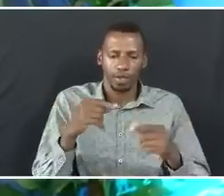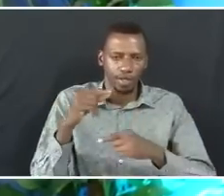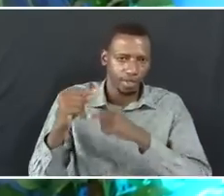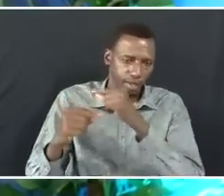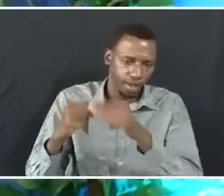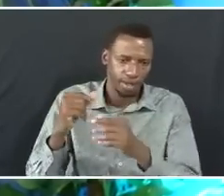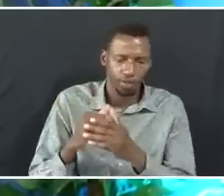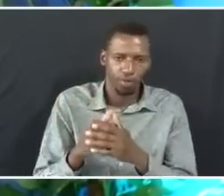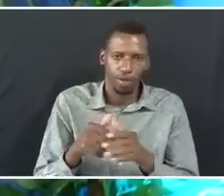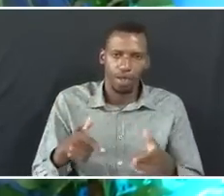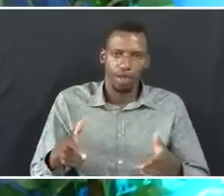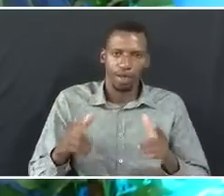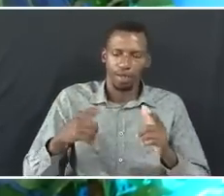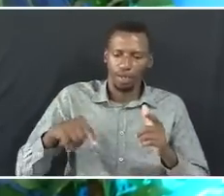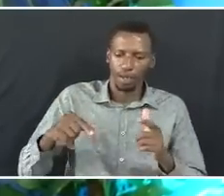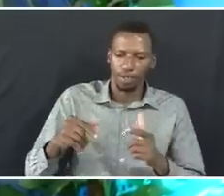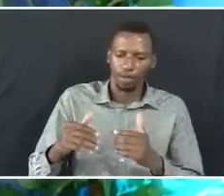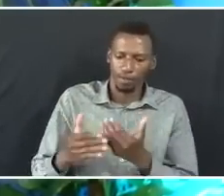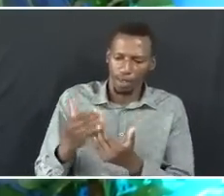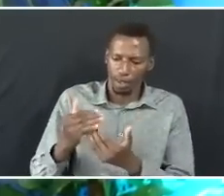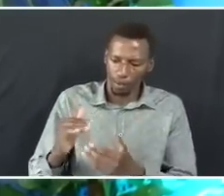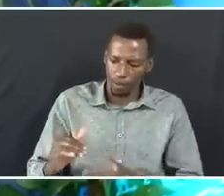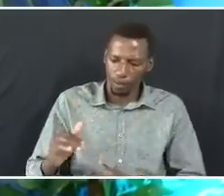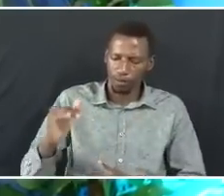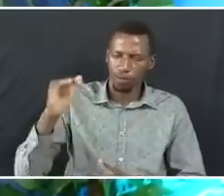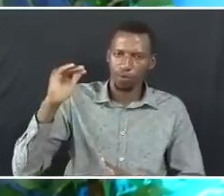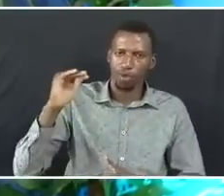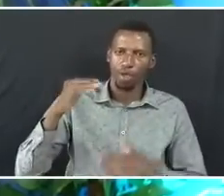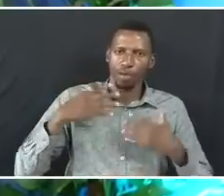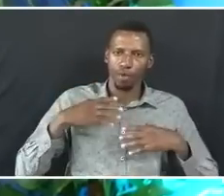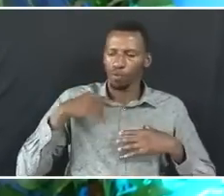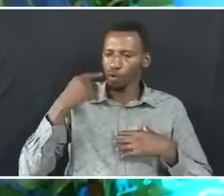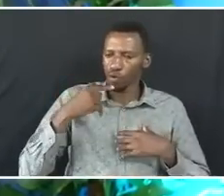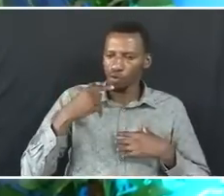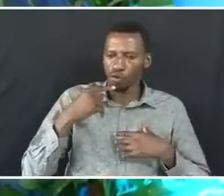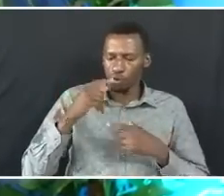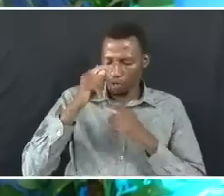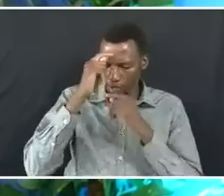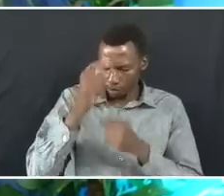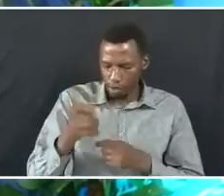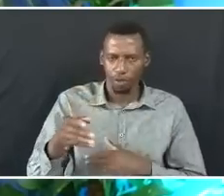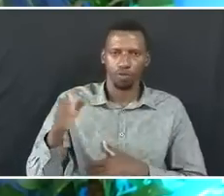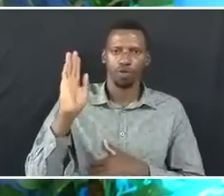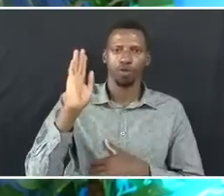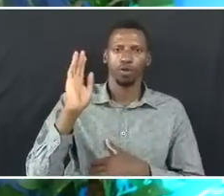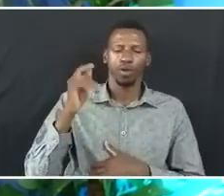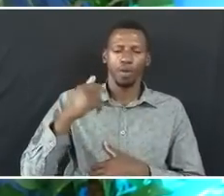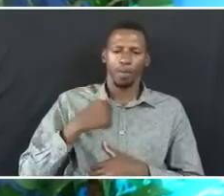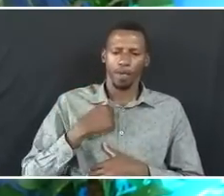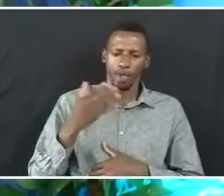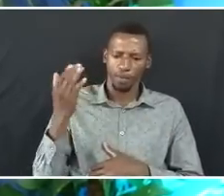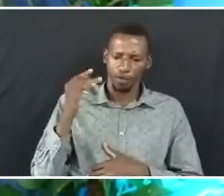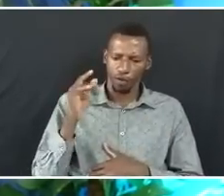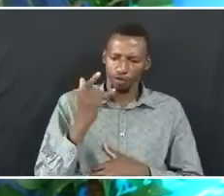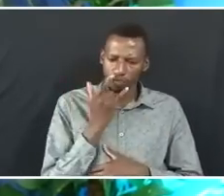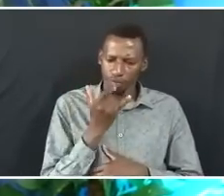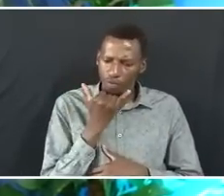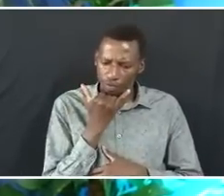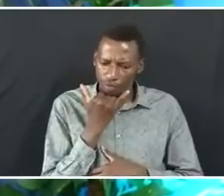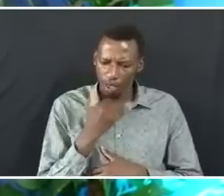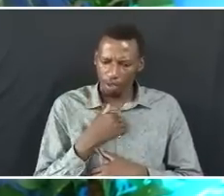generation that fears God. I made a mistake. I don't expect my daughter to make the same